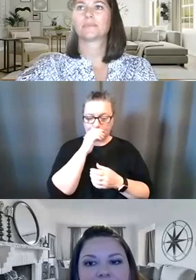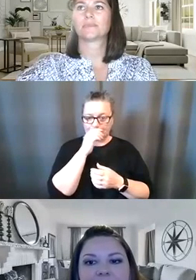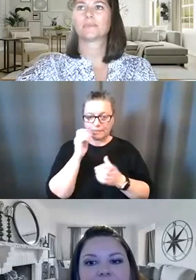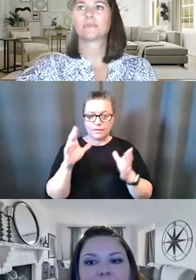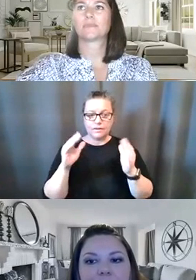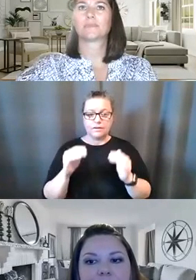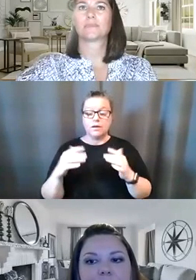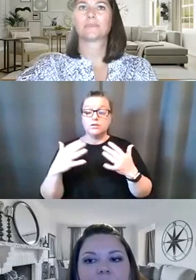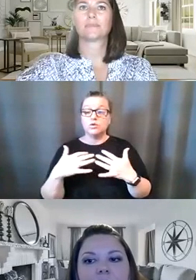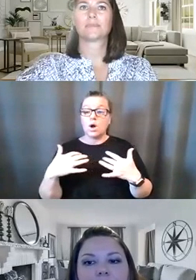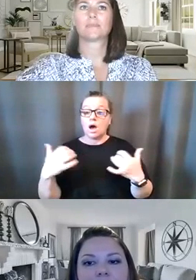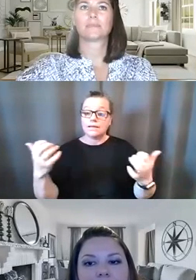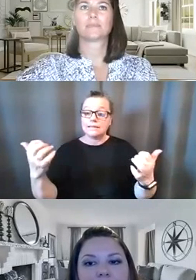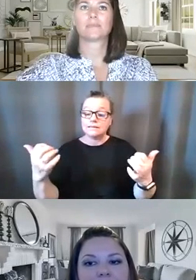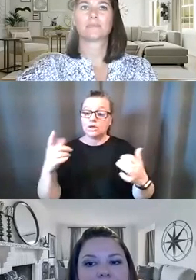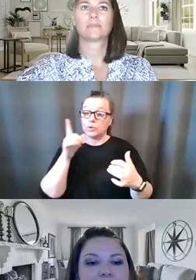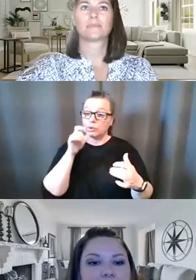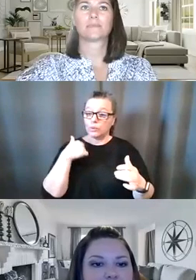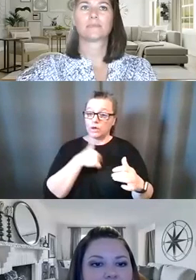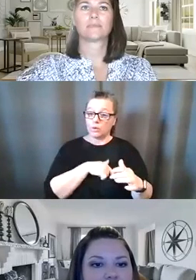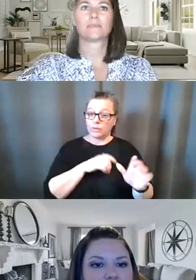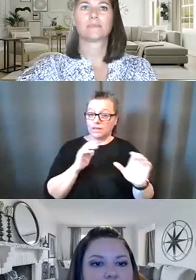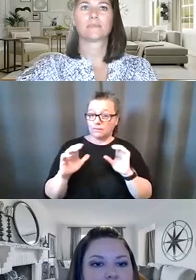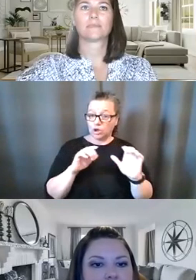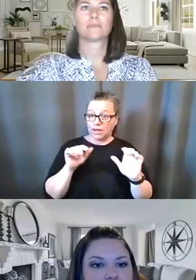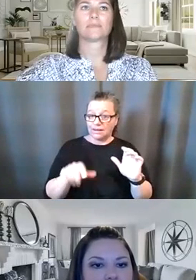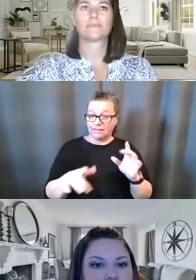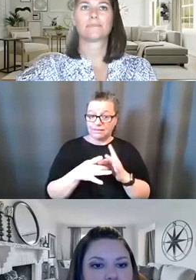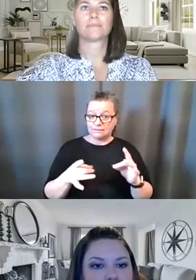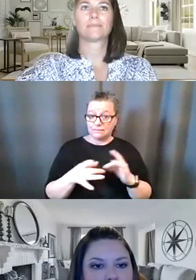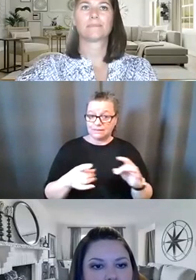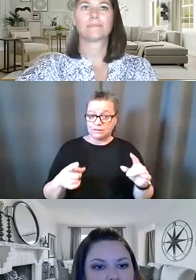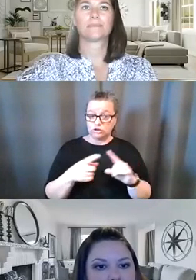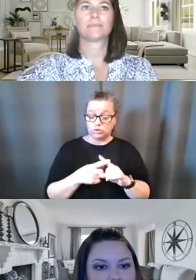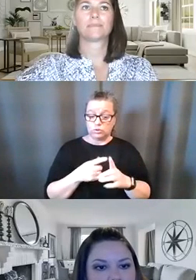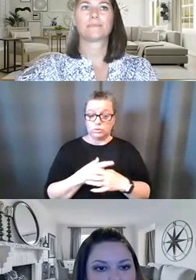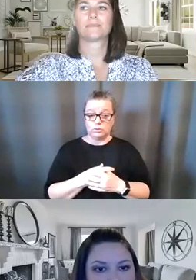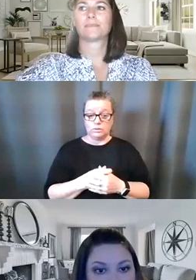to audience. Who are we communicating this message to?